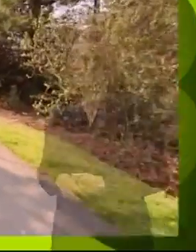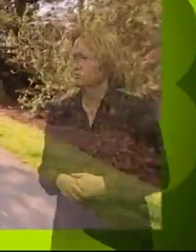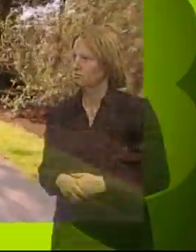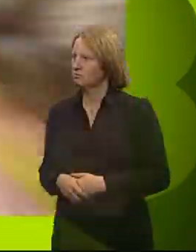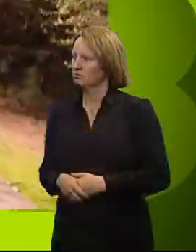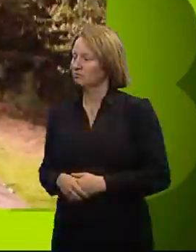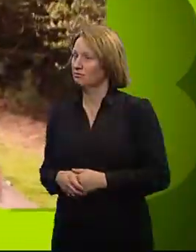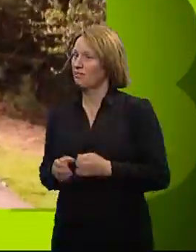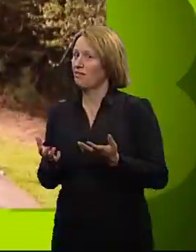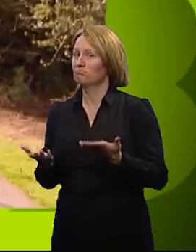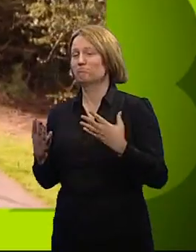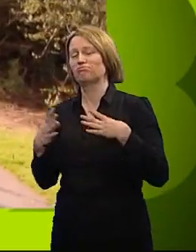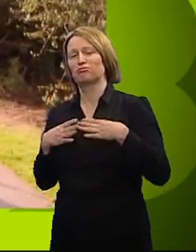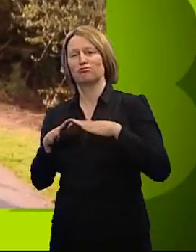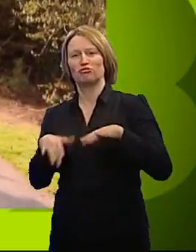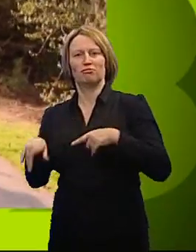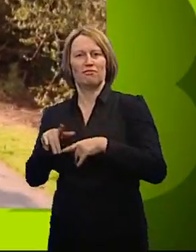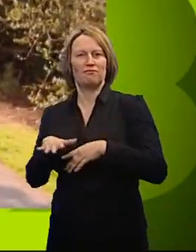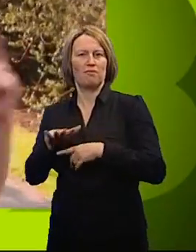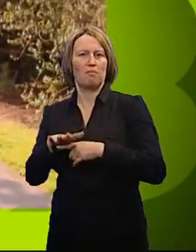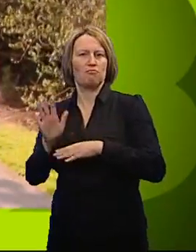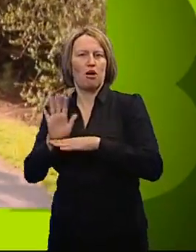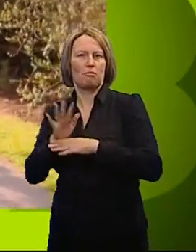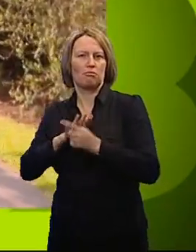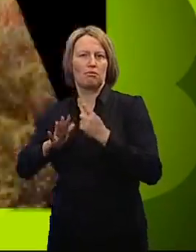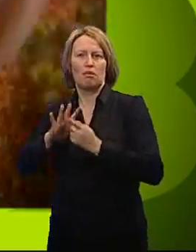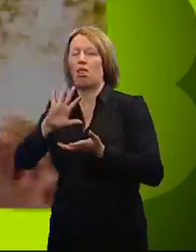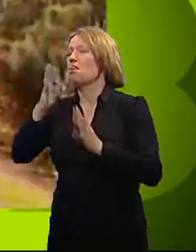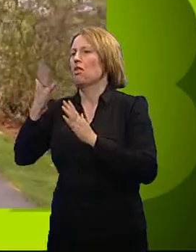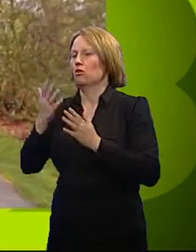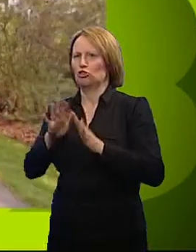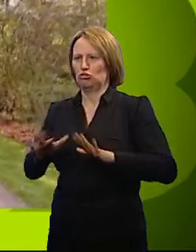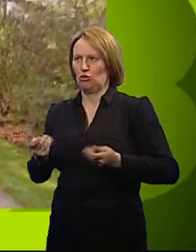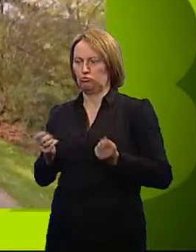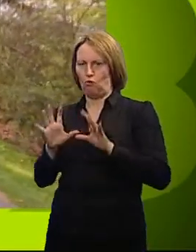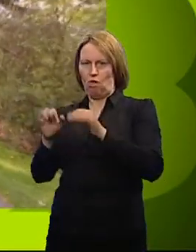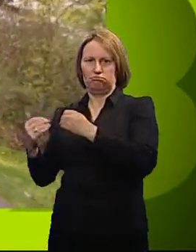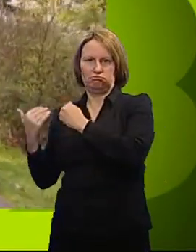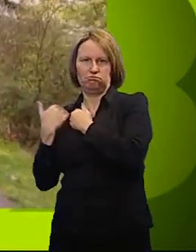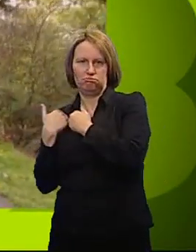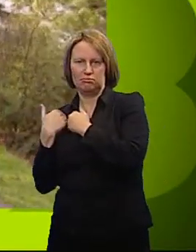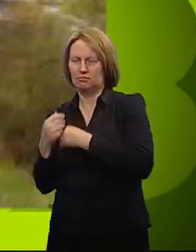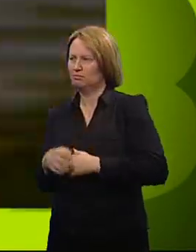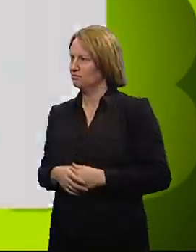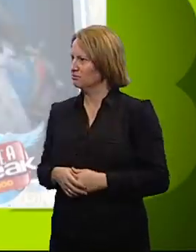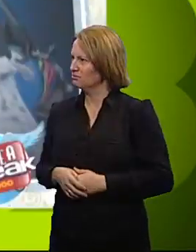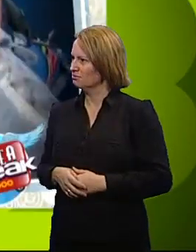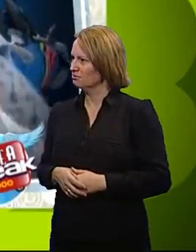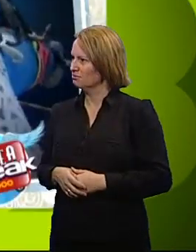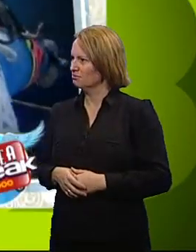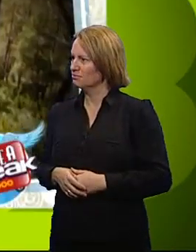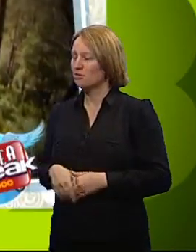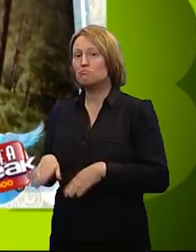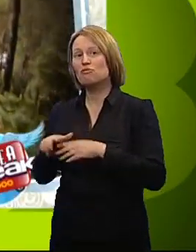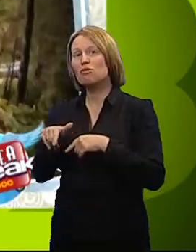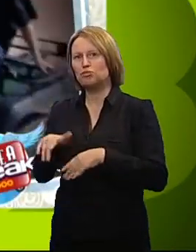Welcome to Gimme a Break, the only programme that turns the family holiday upside down by giving the kids total control. On